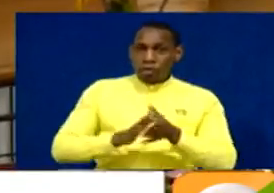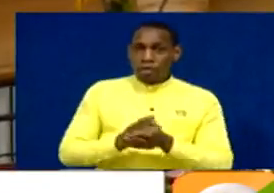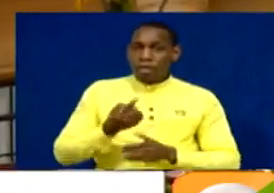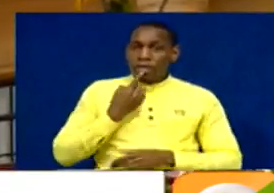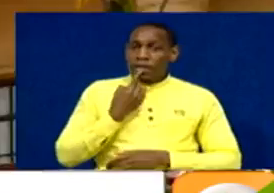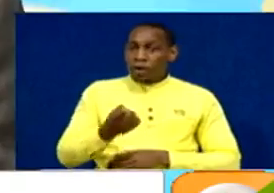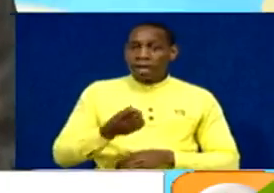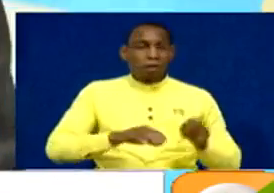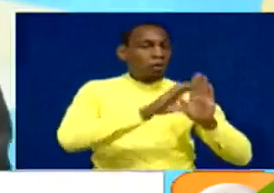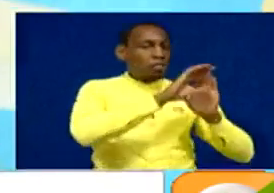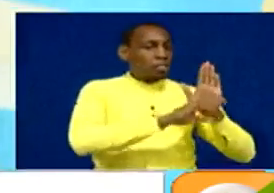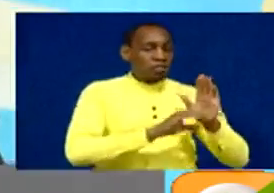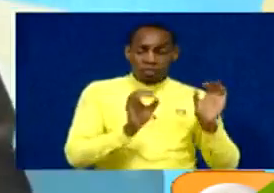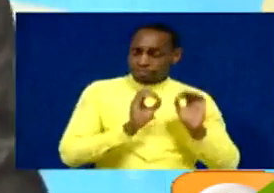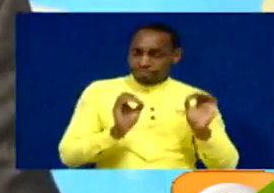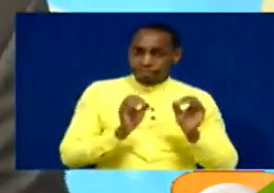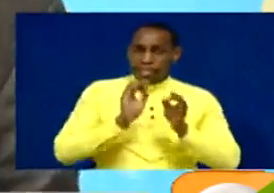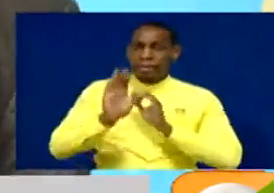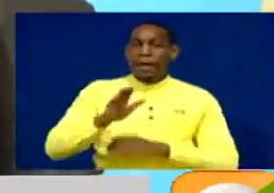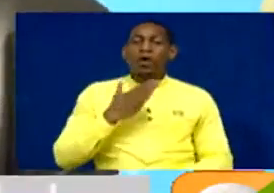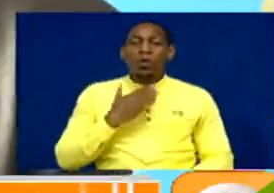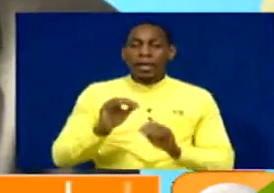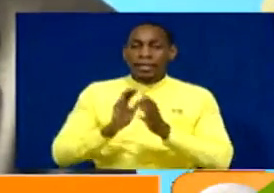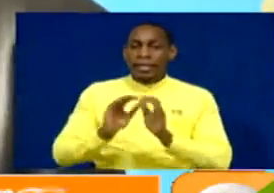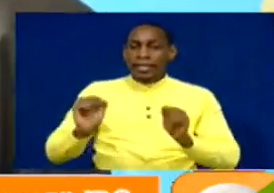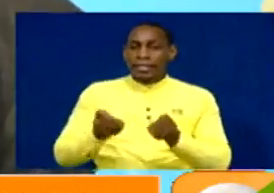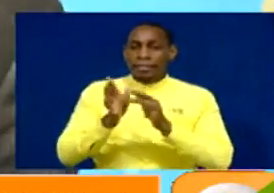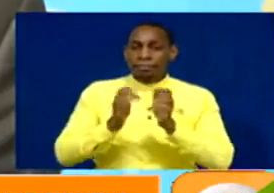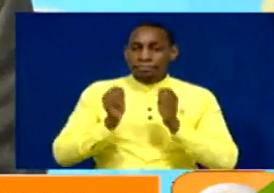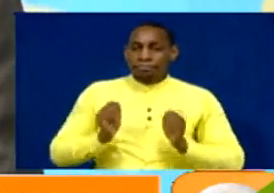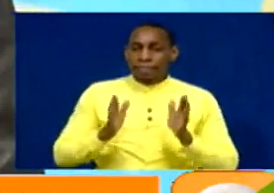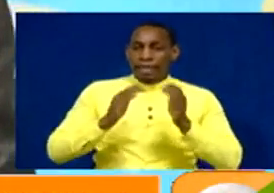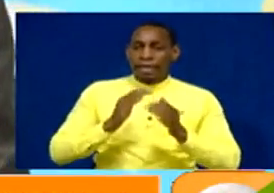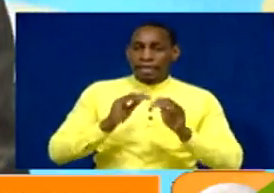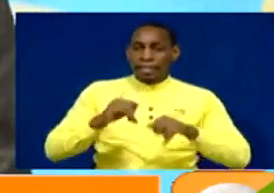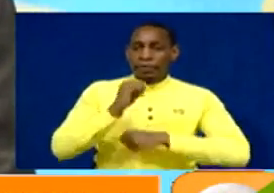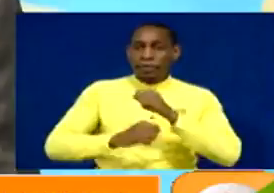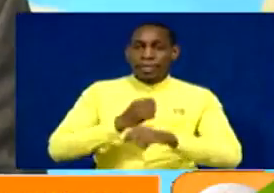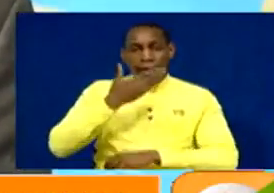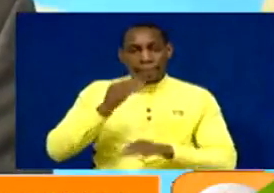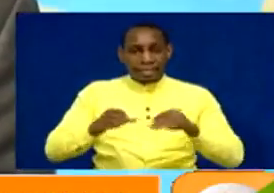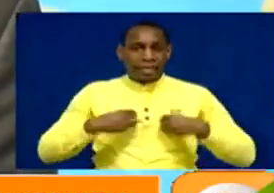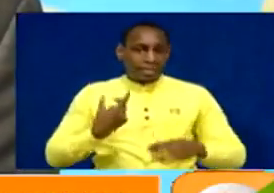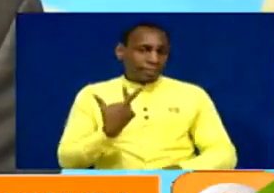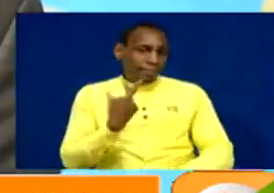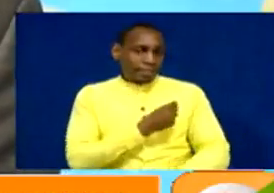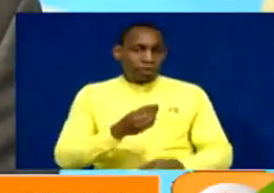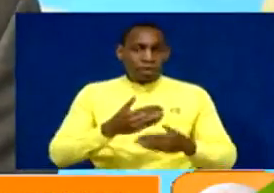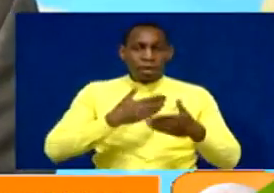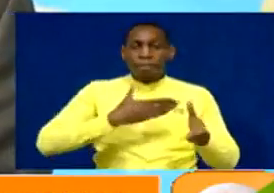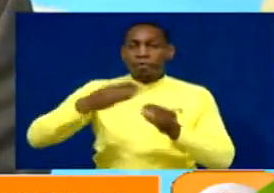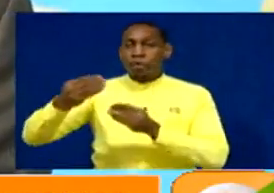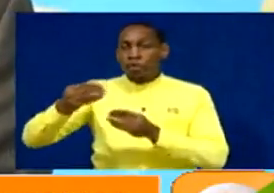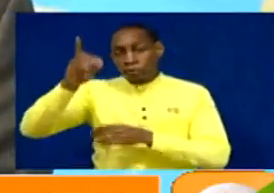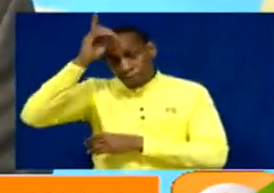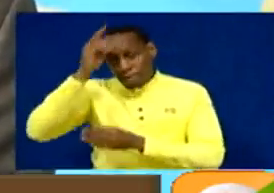as unconstitutional. If you want to have a safe Christmas and New Year, get vaccinated before you go where you are